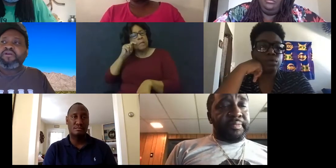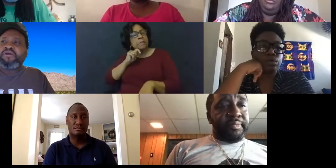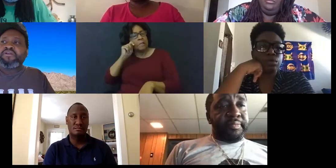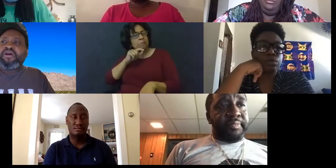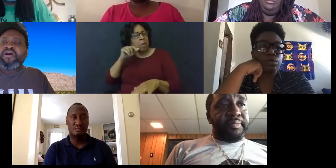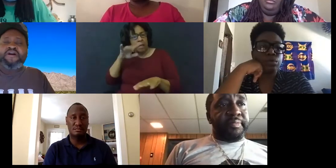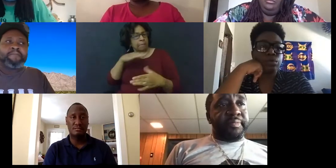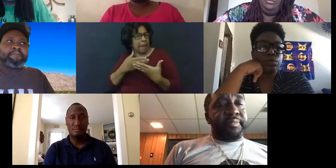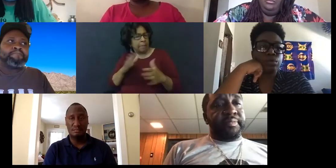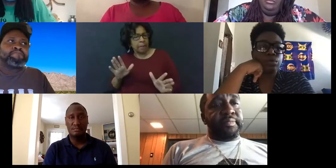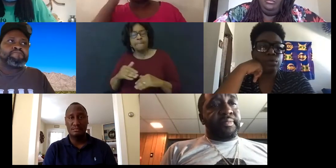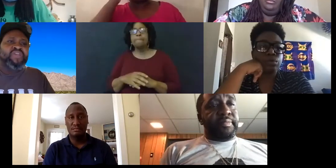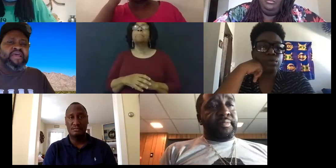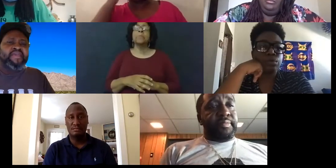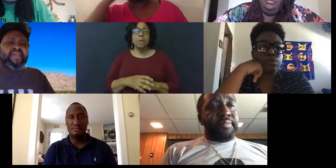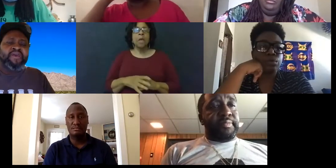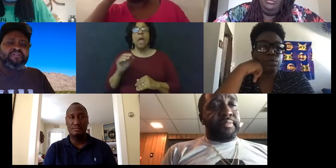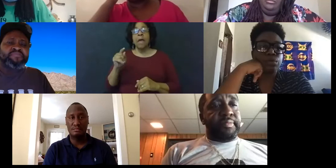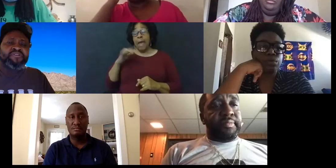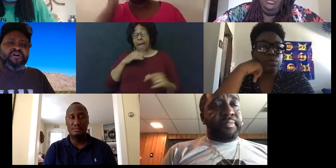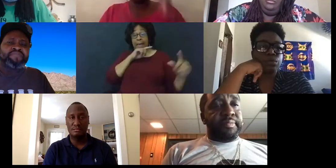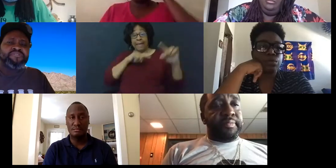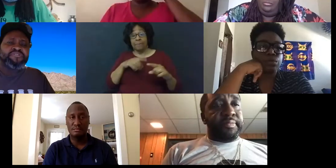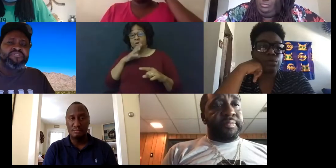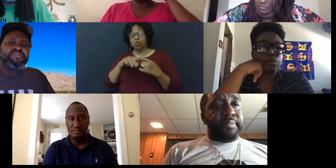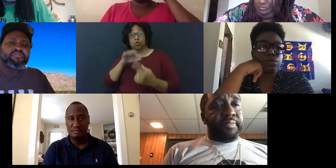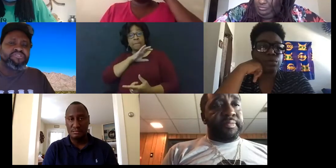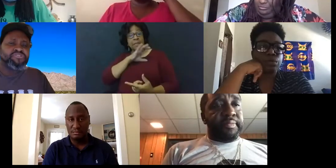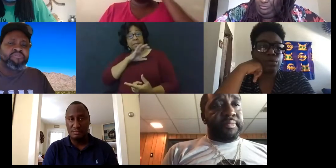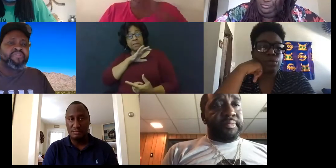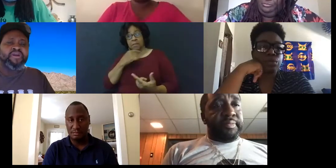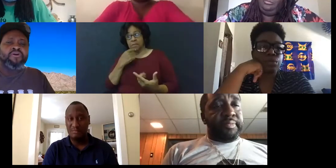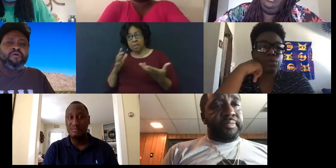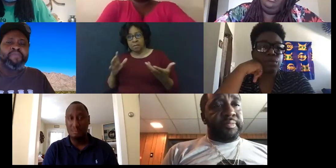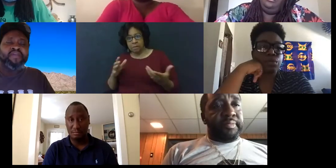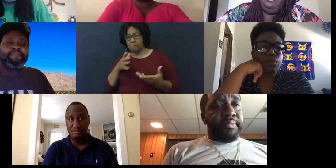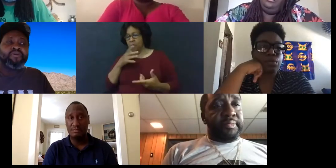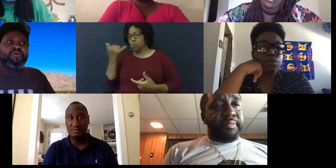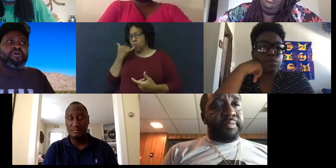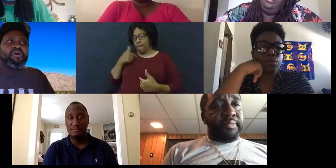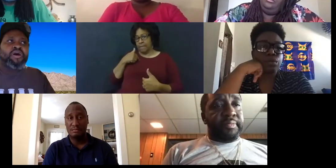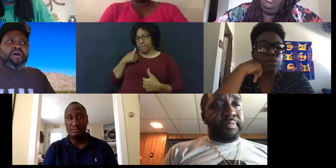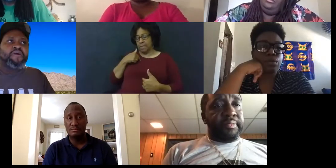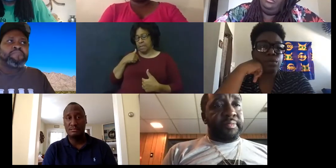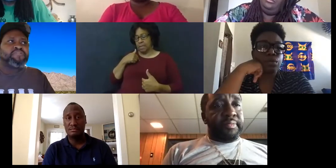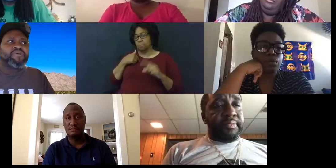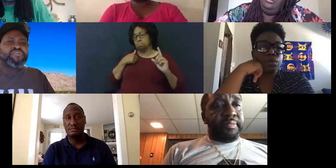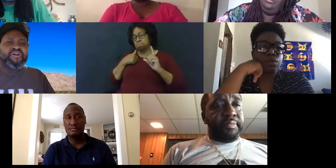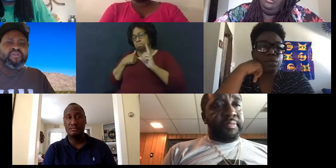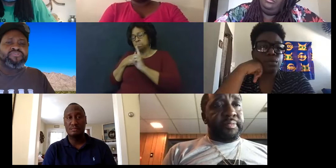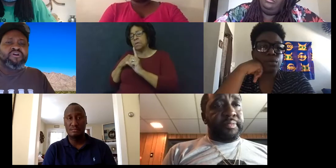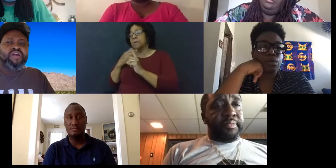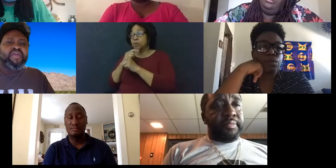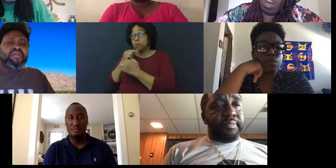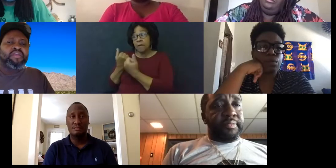little child. And I came down to speak to the officers, because the mother had called me just to make sure